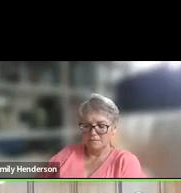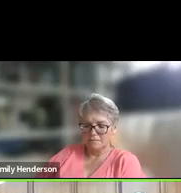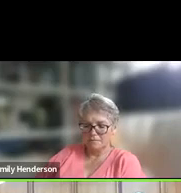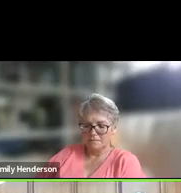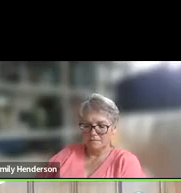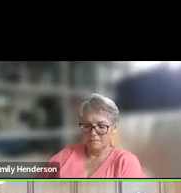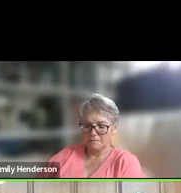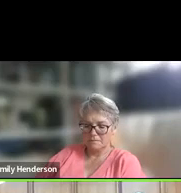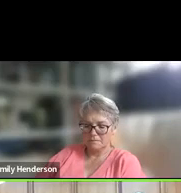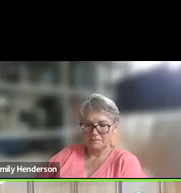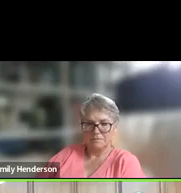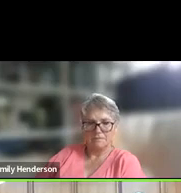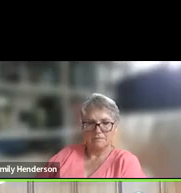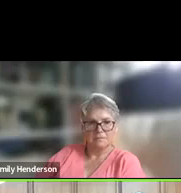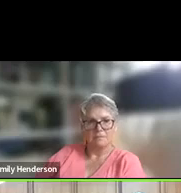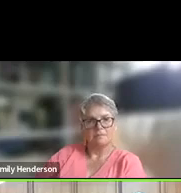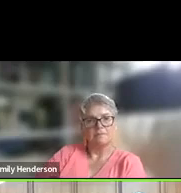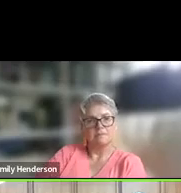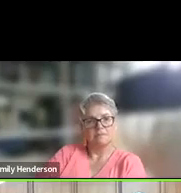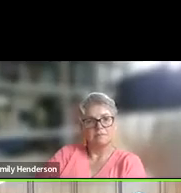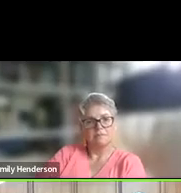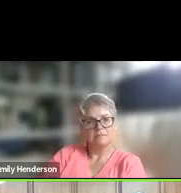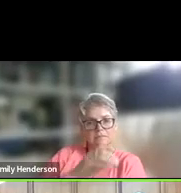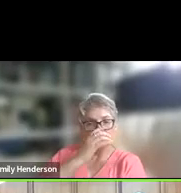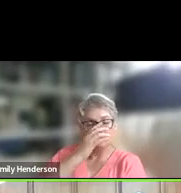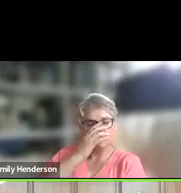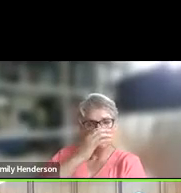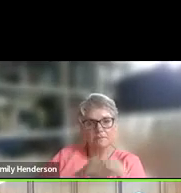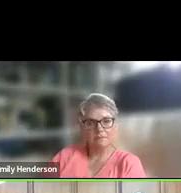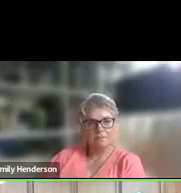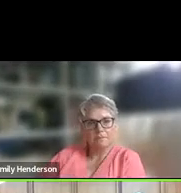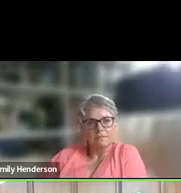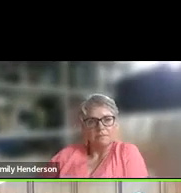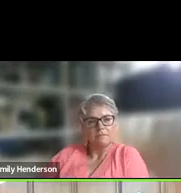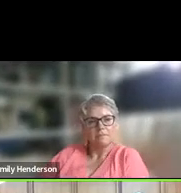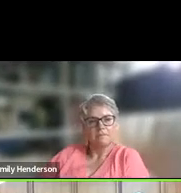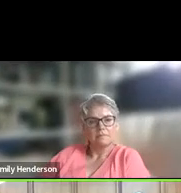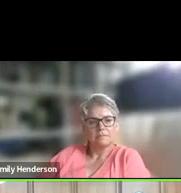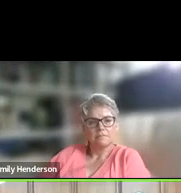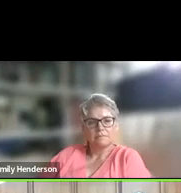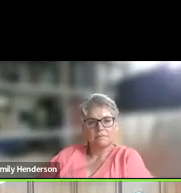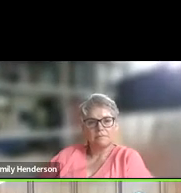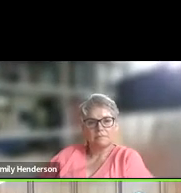My name is Kim Robinson. I'm Chairperson for Deaf Action New Zealand.